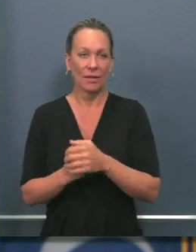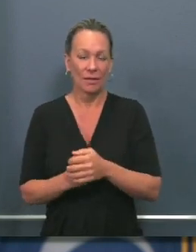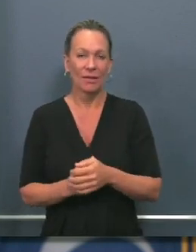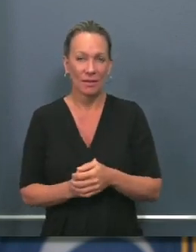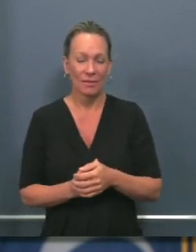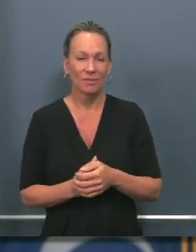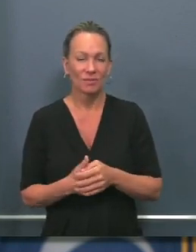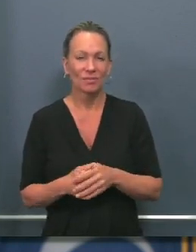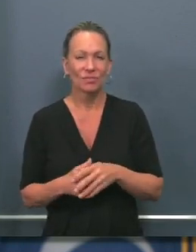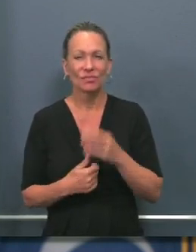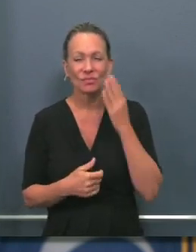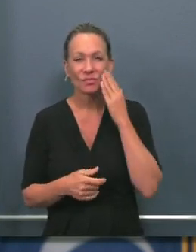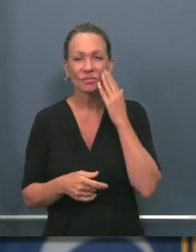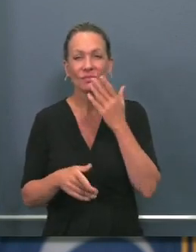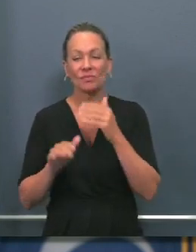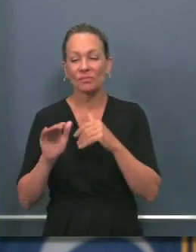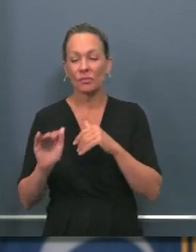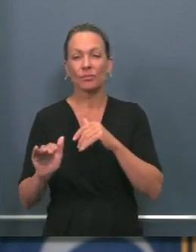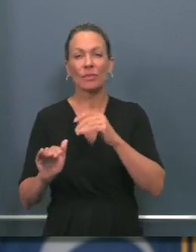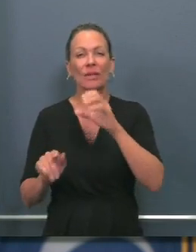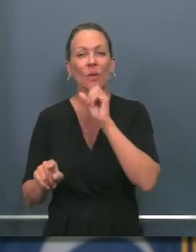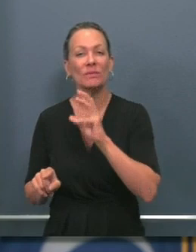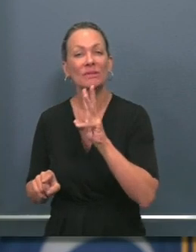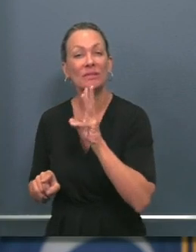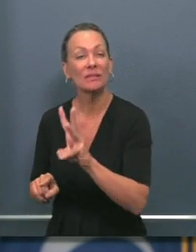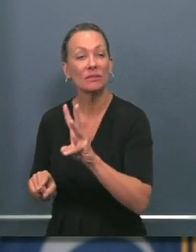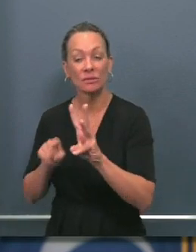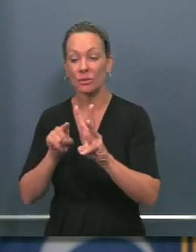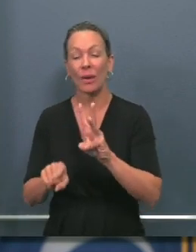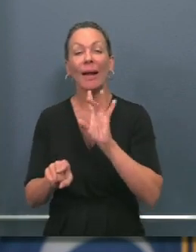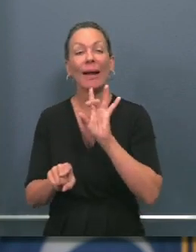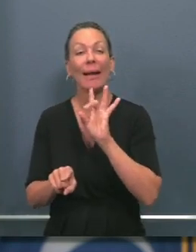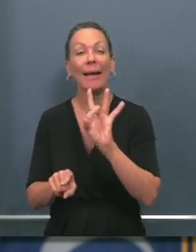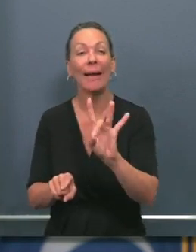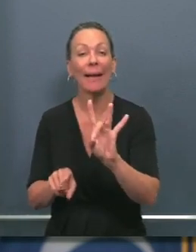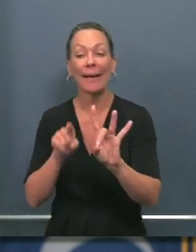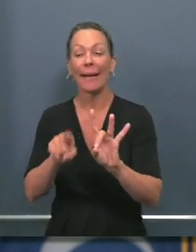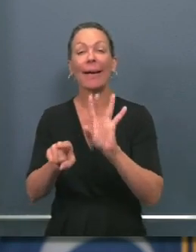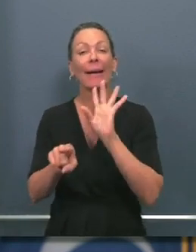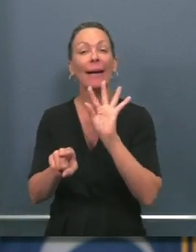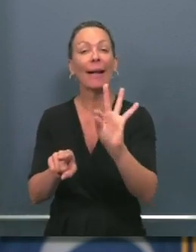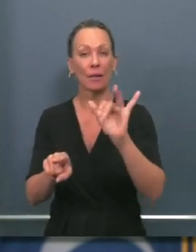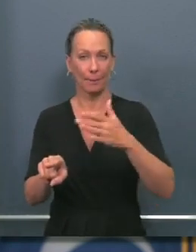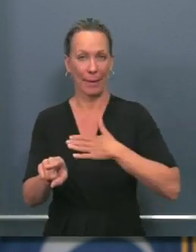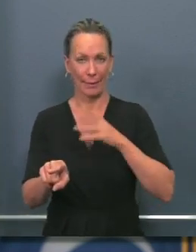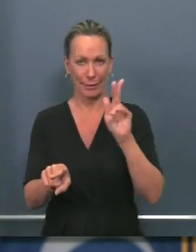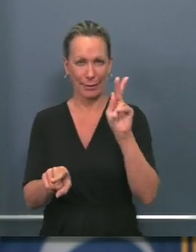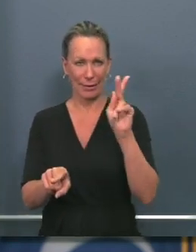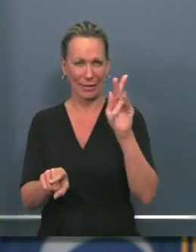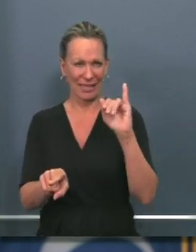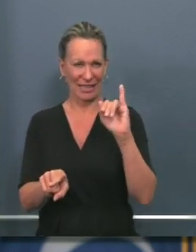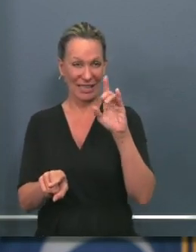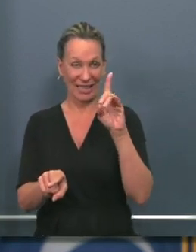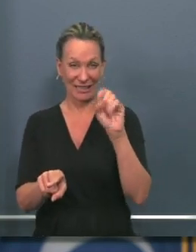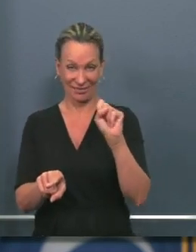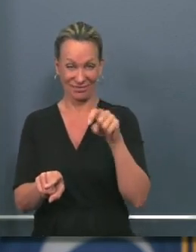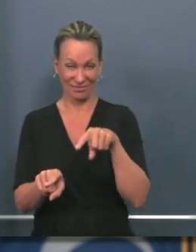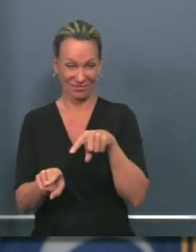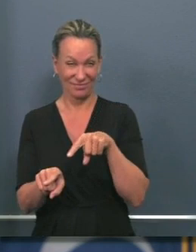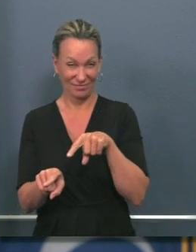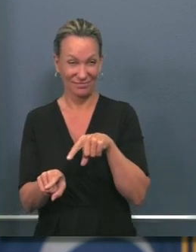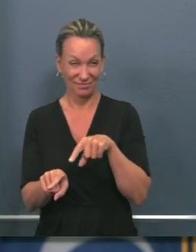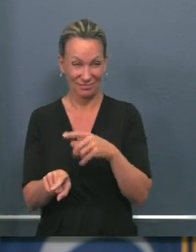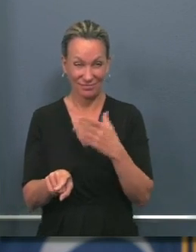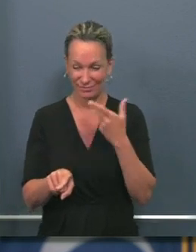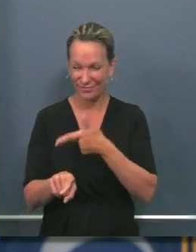barber that were not practicing physical distancing, that were not considering the deep sanitation